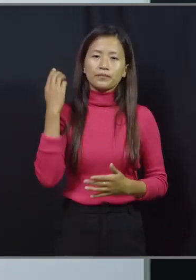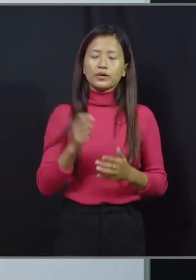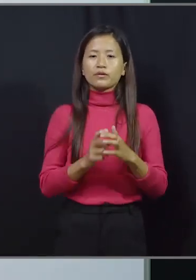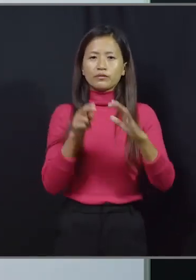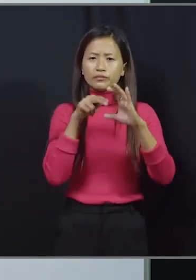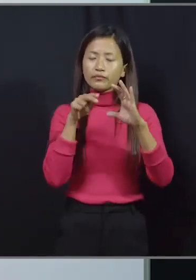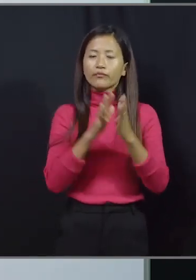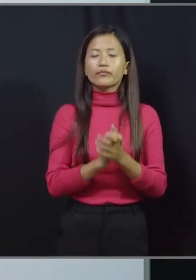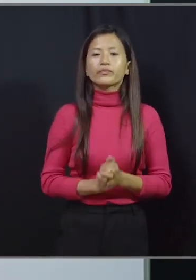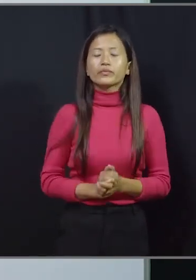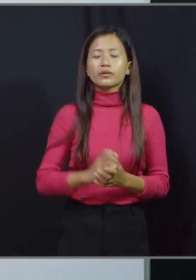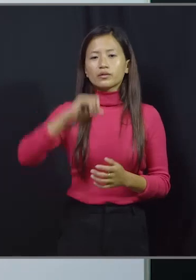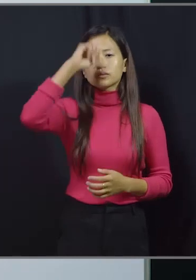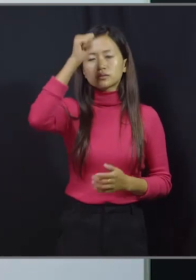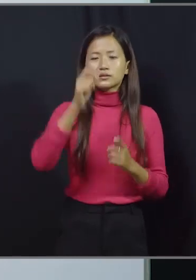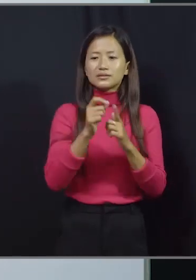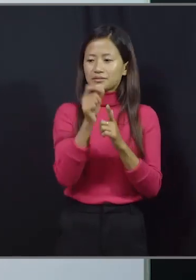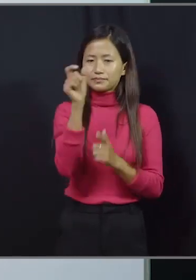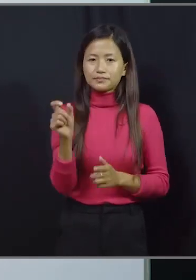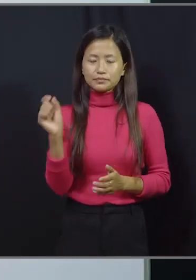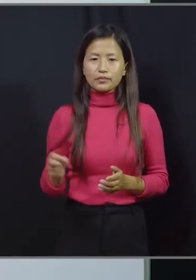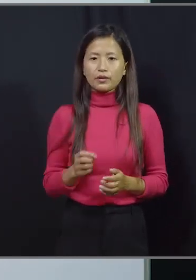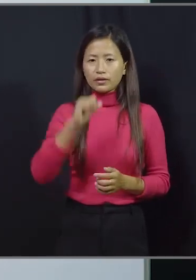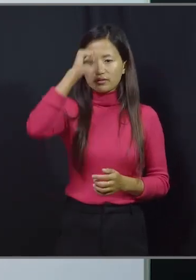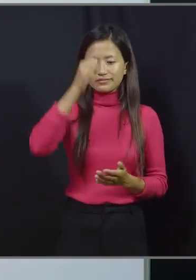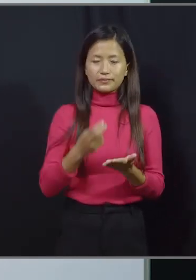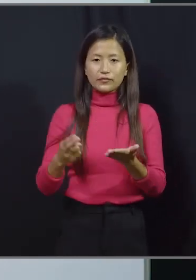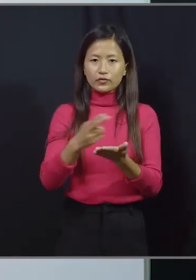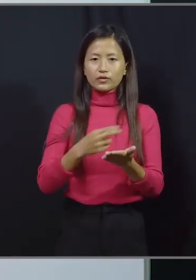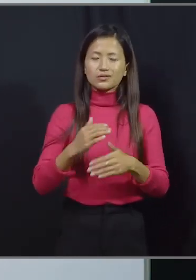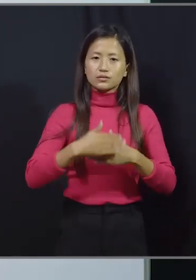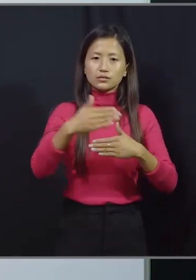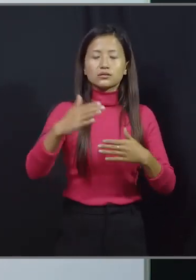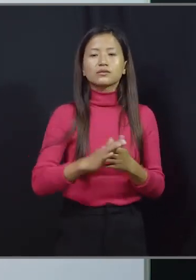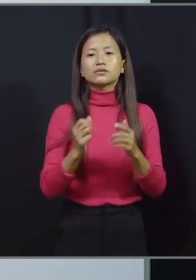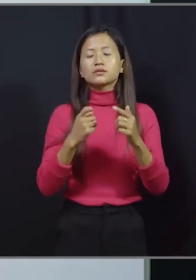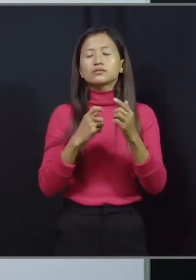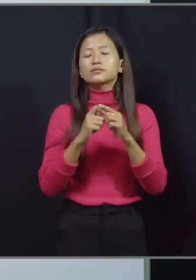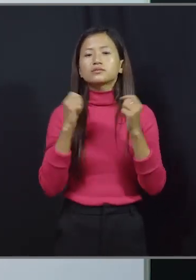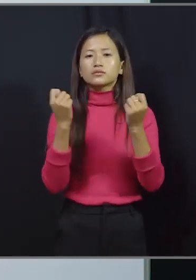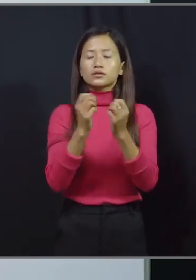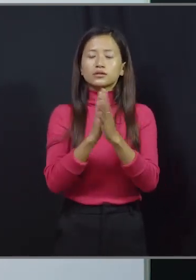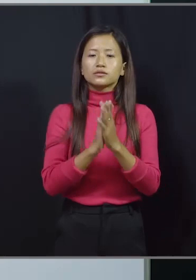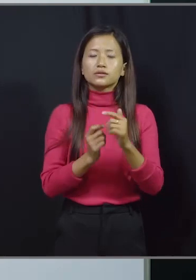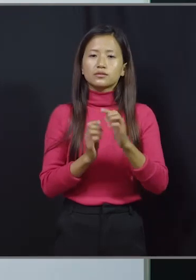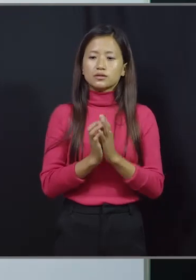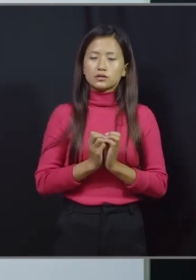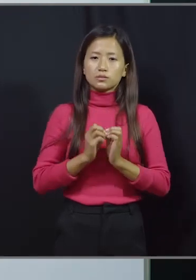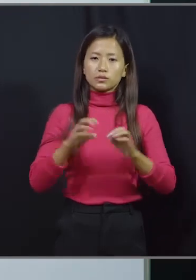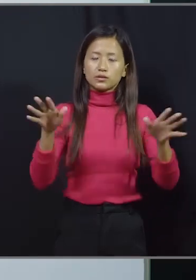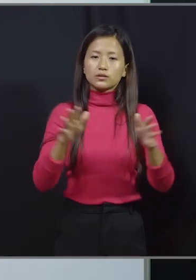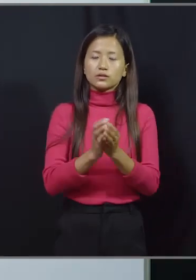that Indian peasants, Indian farmers, even to the extent of traditional Indian industries were being